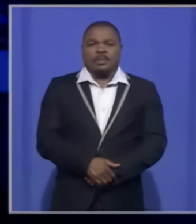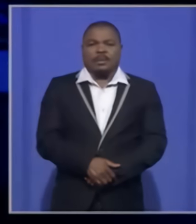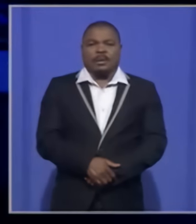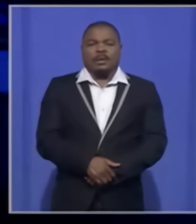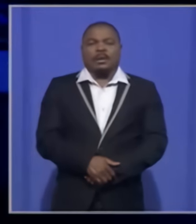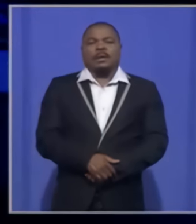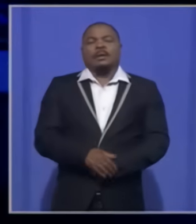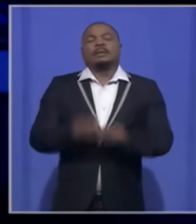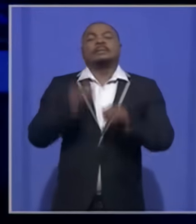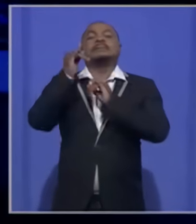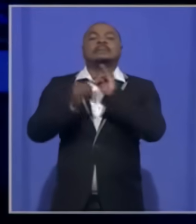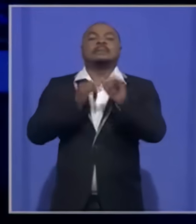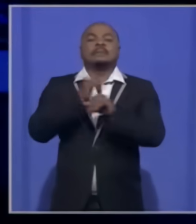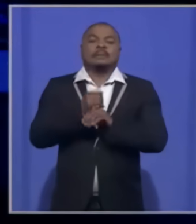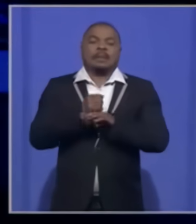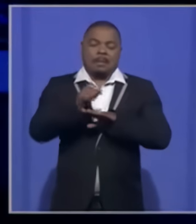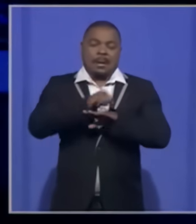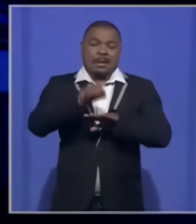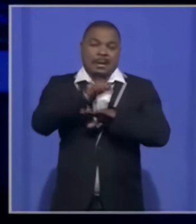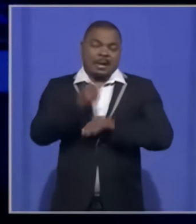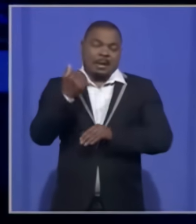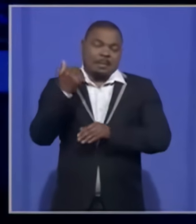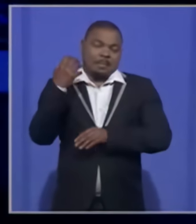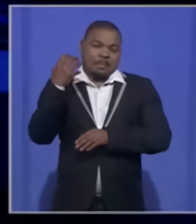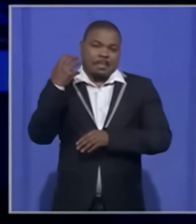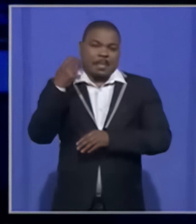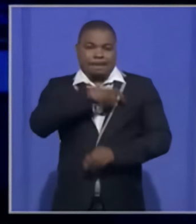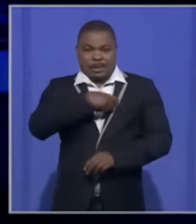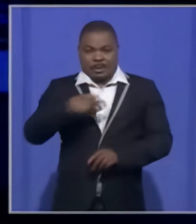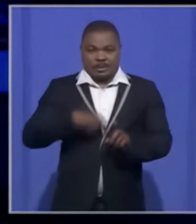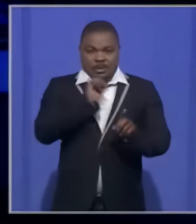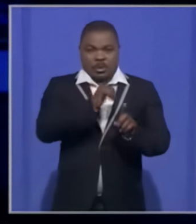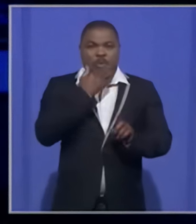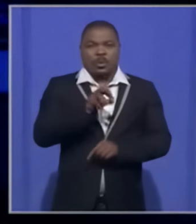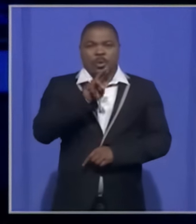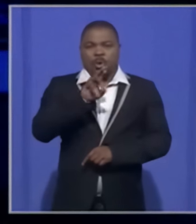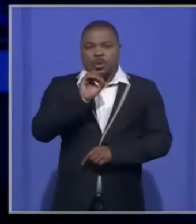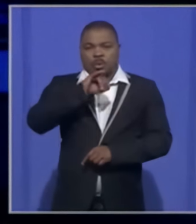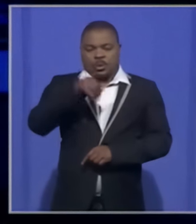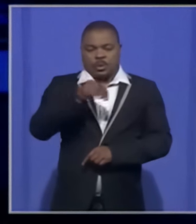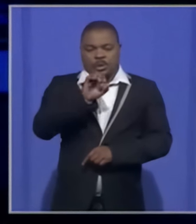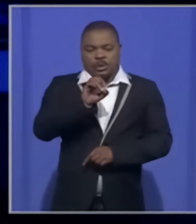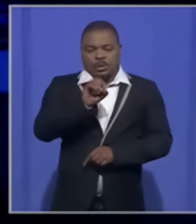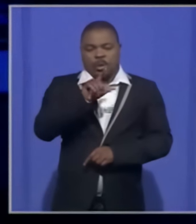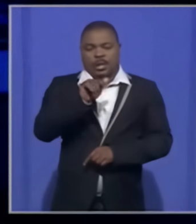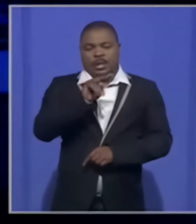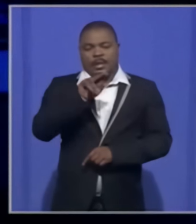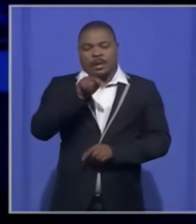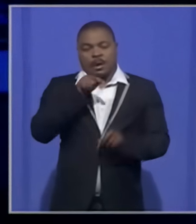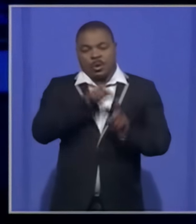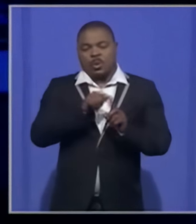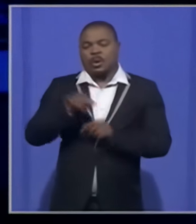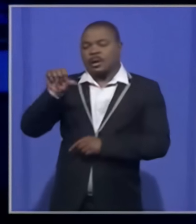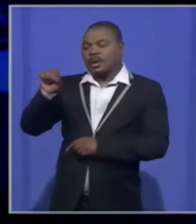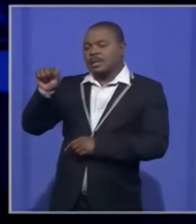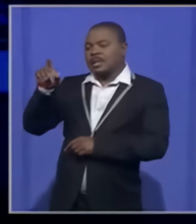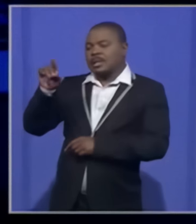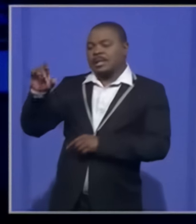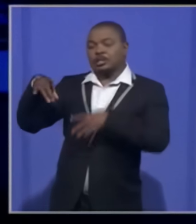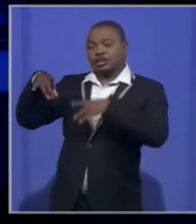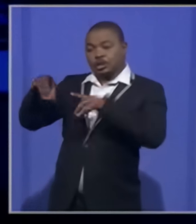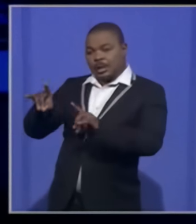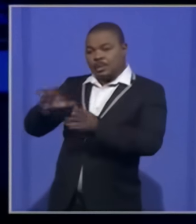Ha re lekola tsa matjhaba, Mopresidente wa Madagascar e leng Andry Rajoelina o tlile ho kena dieteng tsa modulasetulo wa SADC e leng